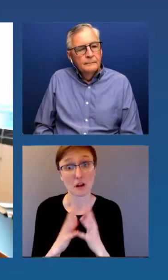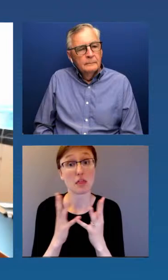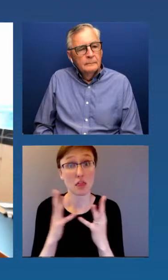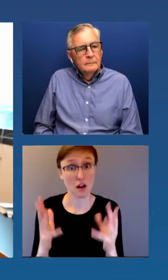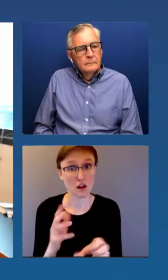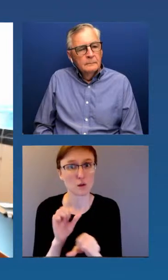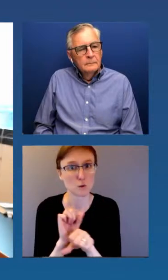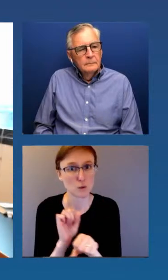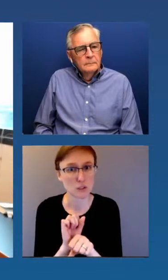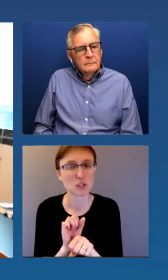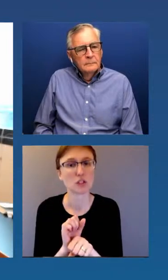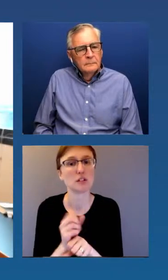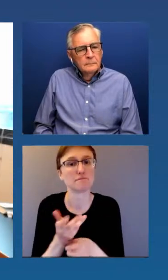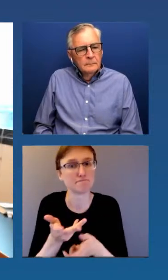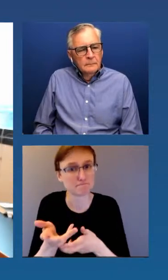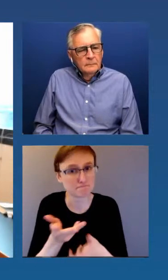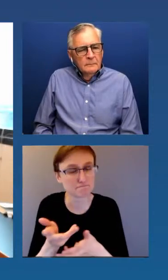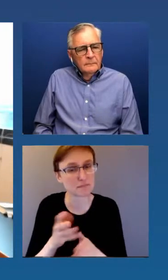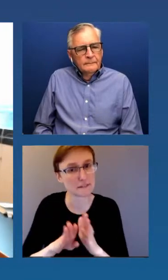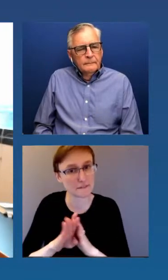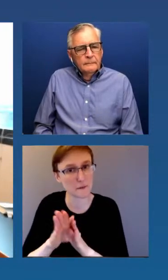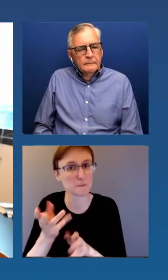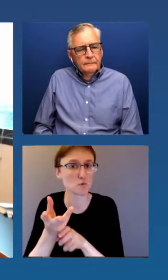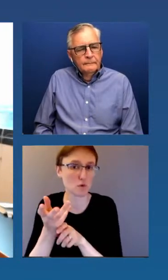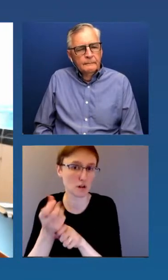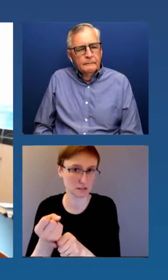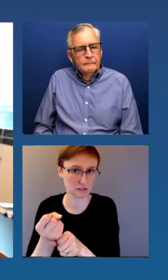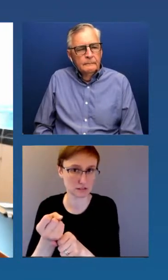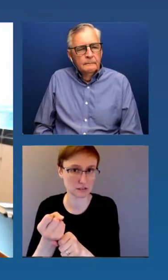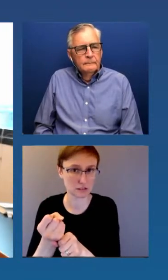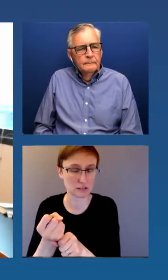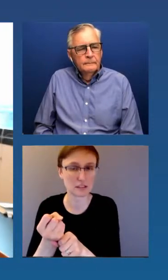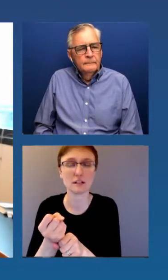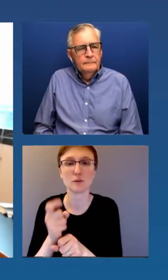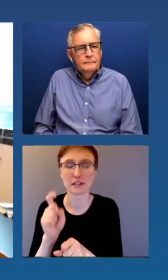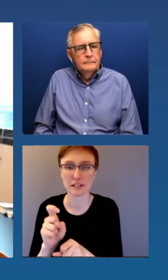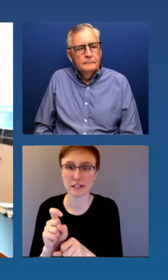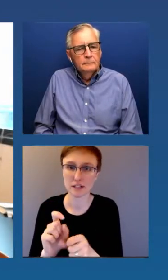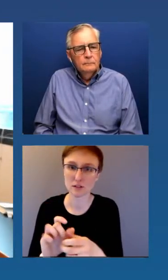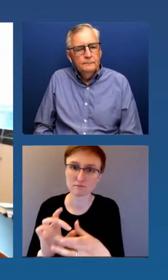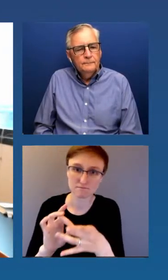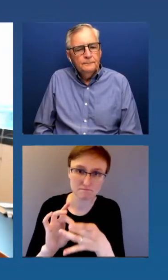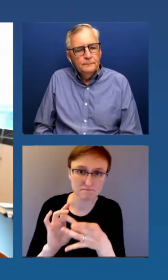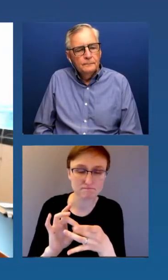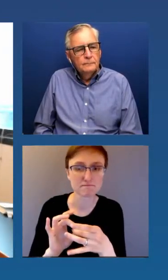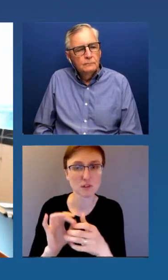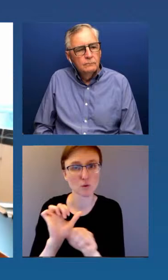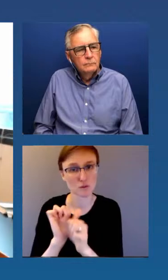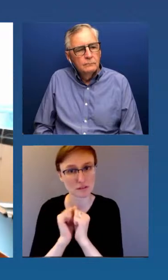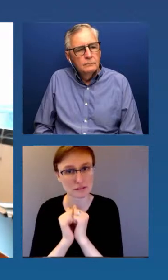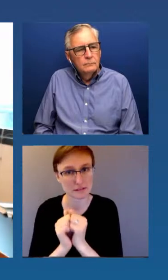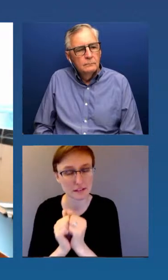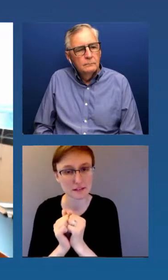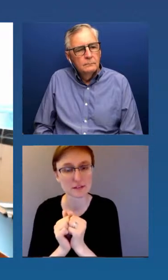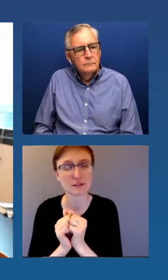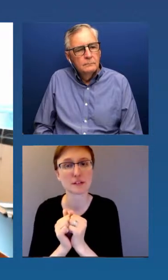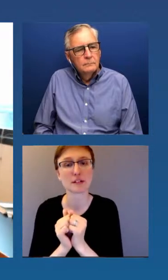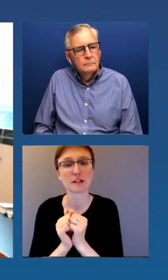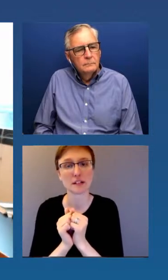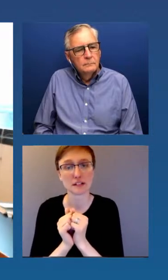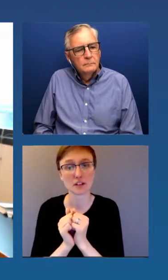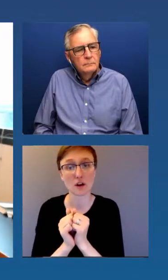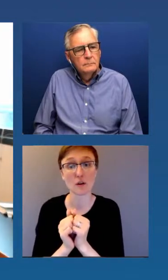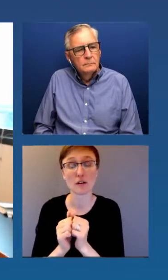to build the trust and build the relationships and to work with the community to ensure that they're hearing from people that they know